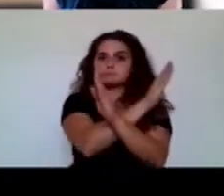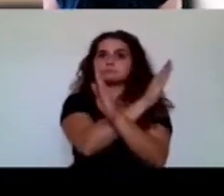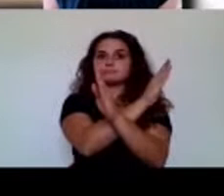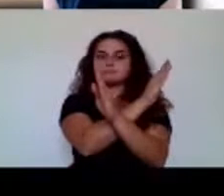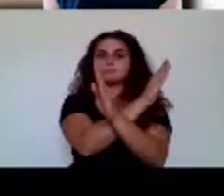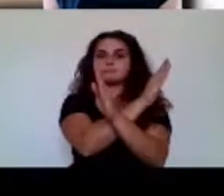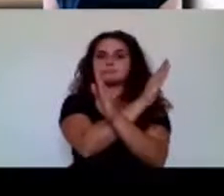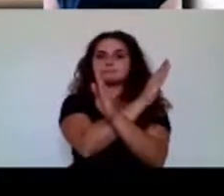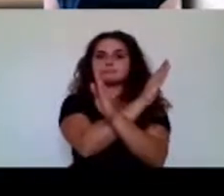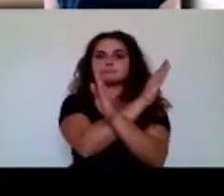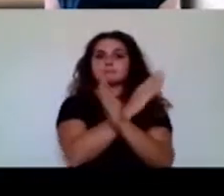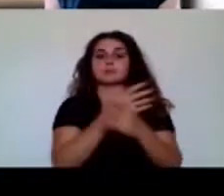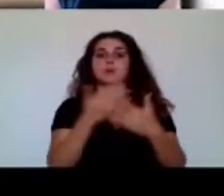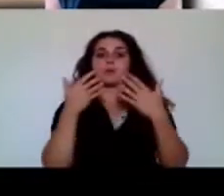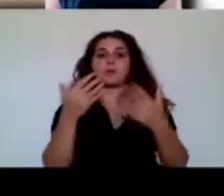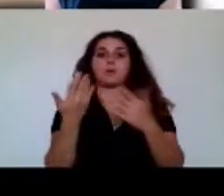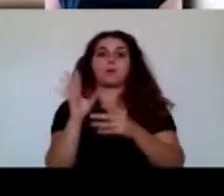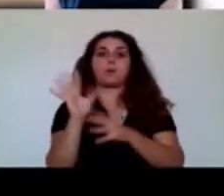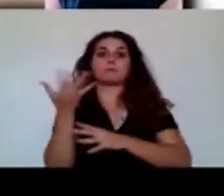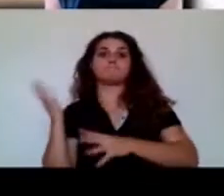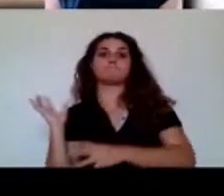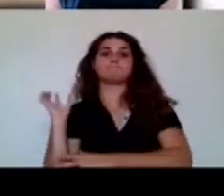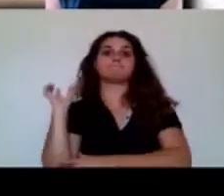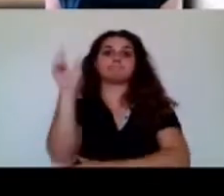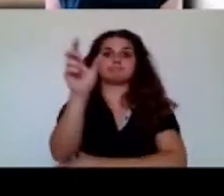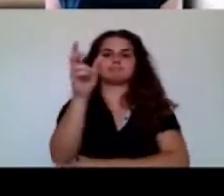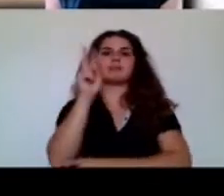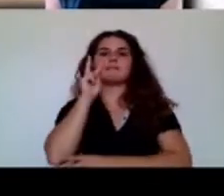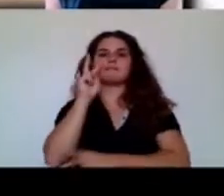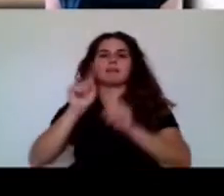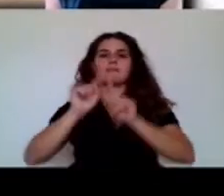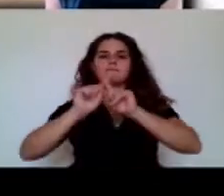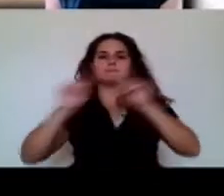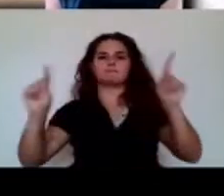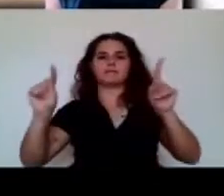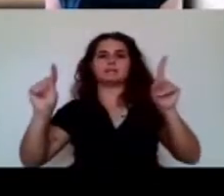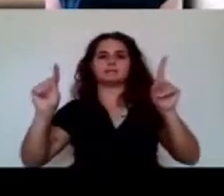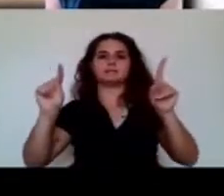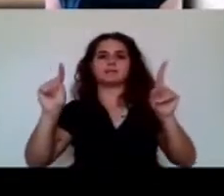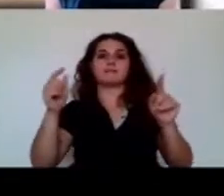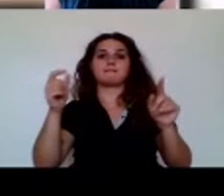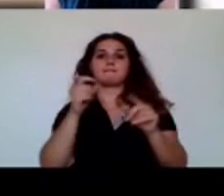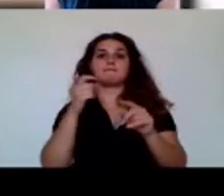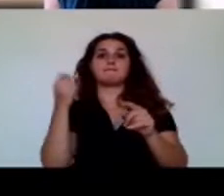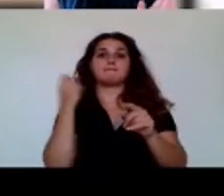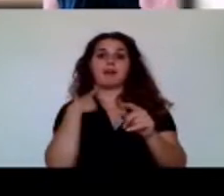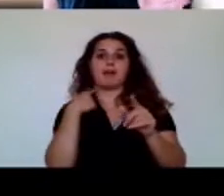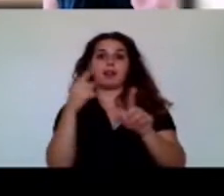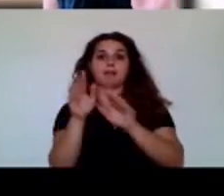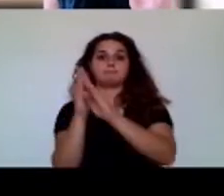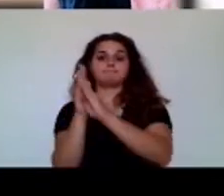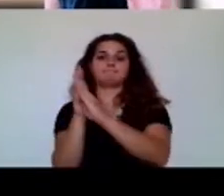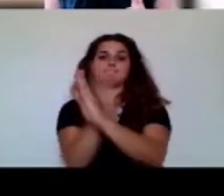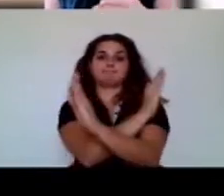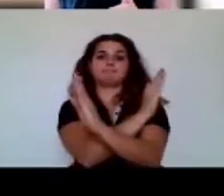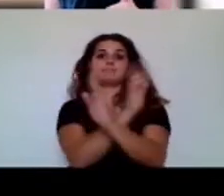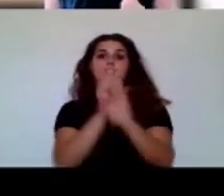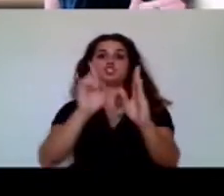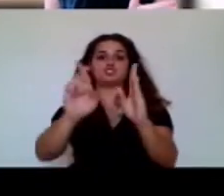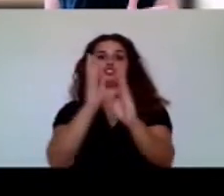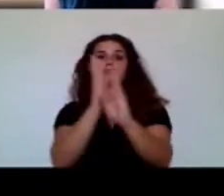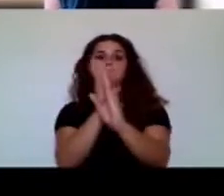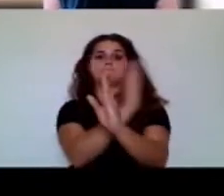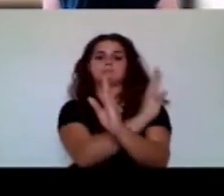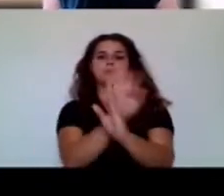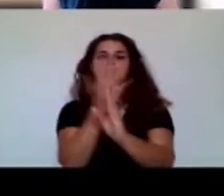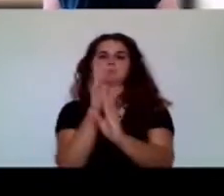is. Now when he throws, you can see that Bruno misses the X and he's actually off consistently by about 2 ticks, which is the